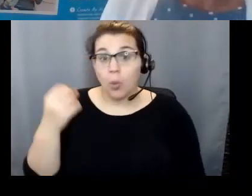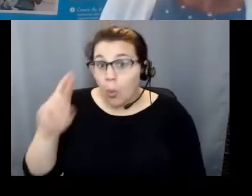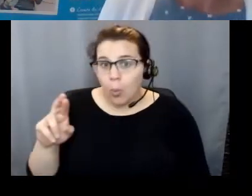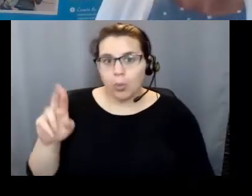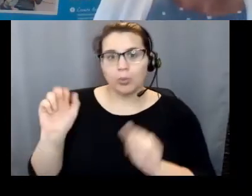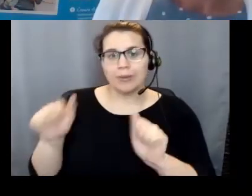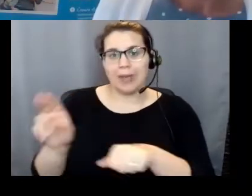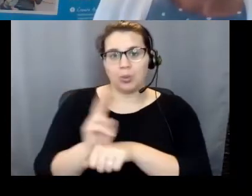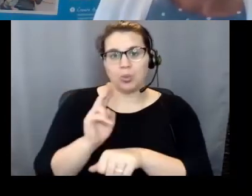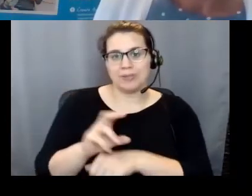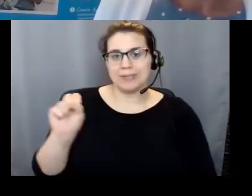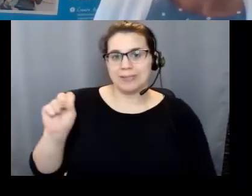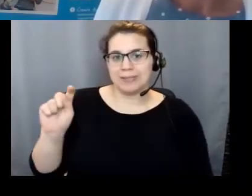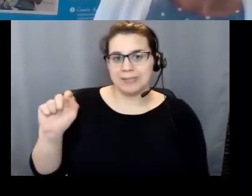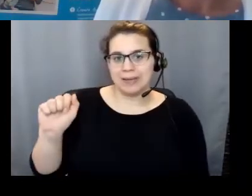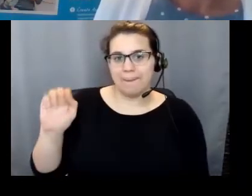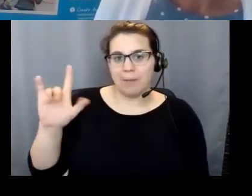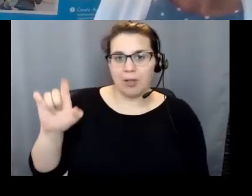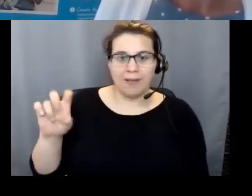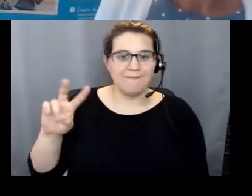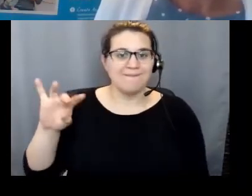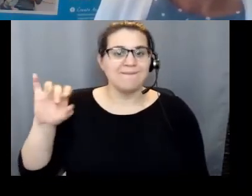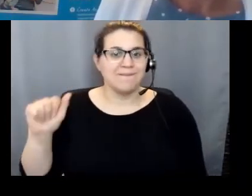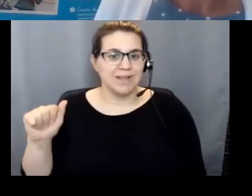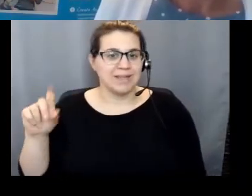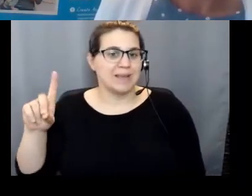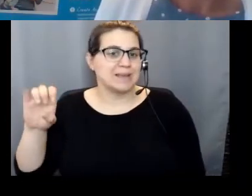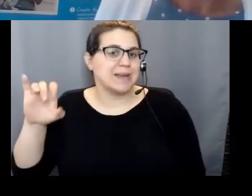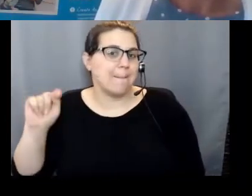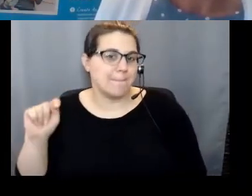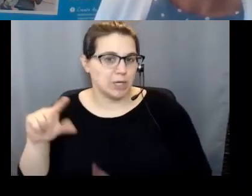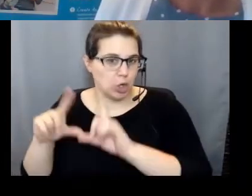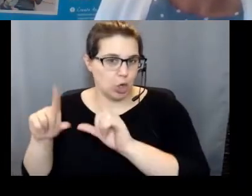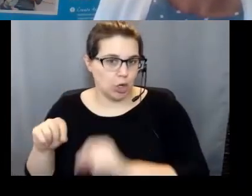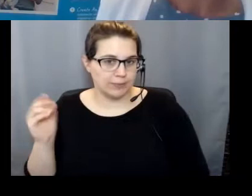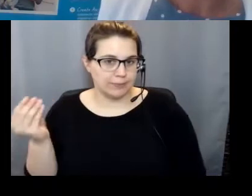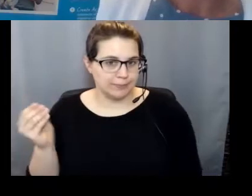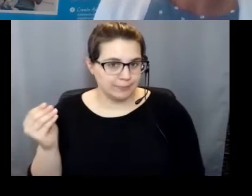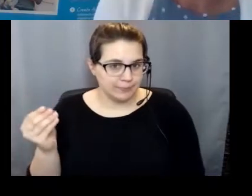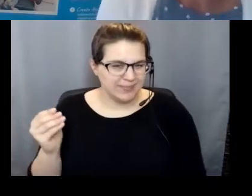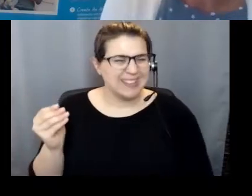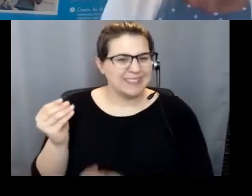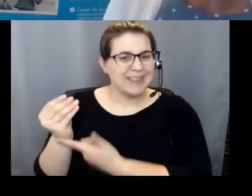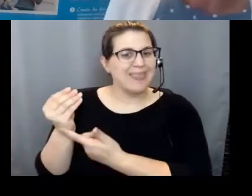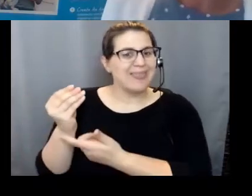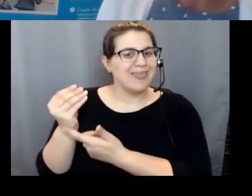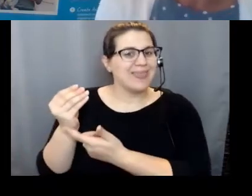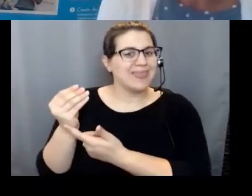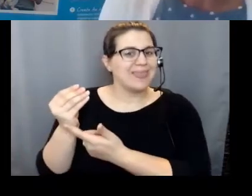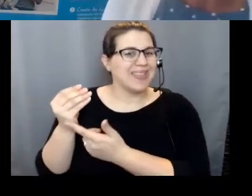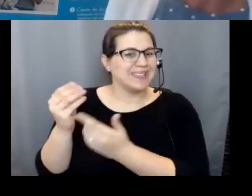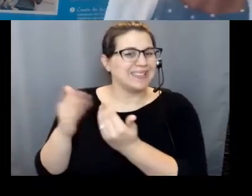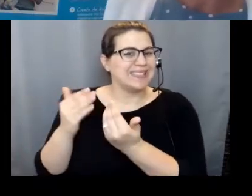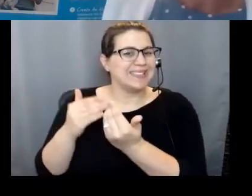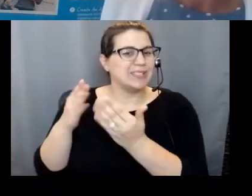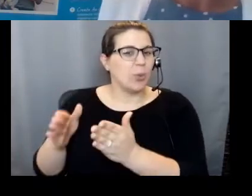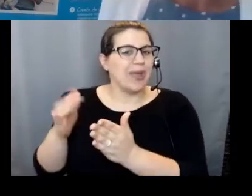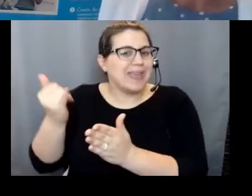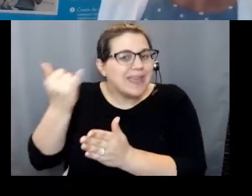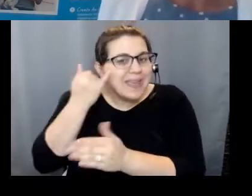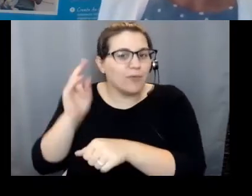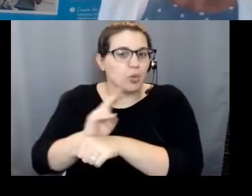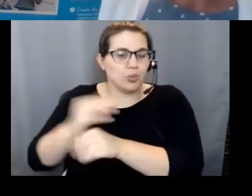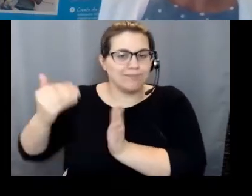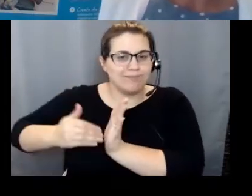debit card. They are a very convenient way for the individual that plans to use the monies in the account more frequently.